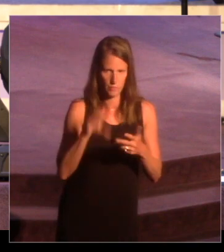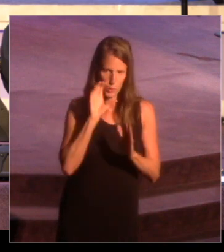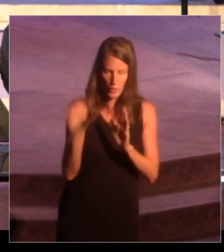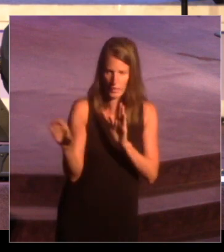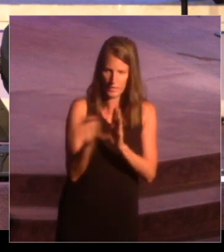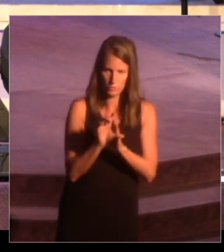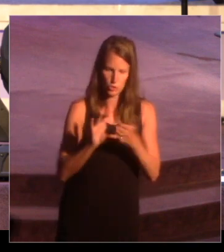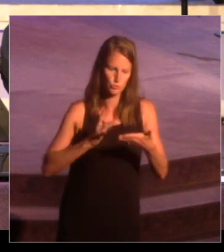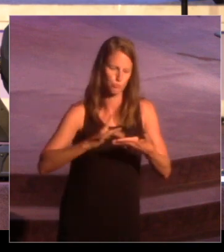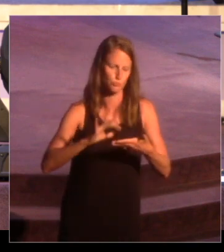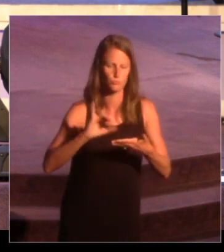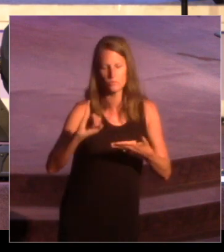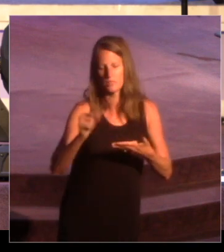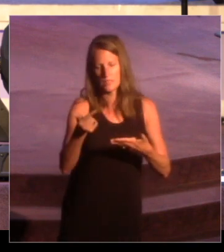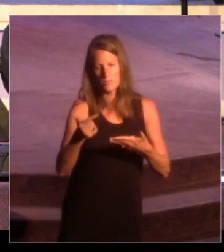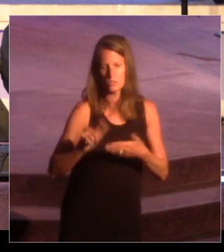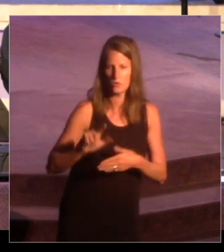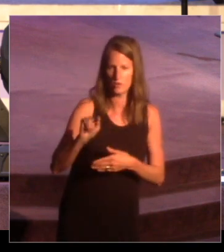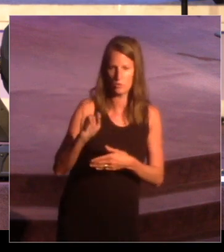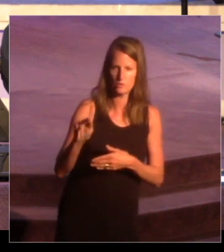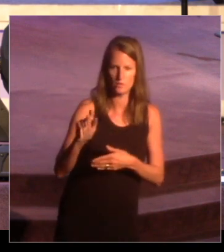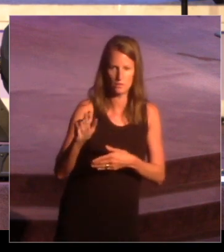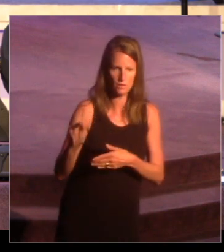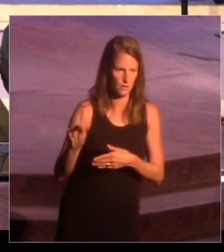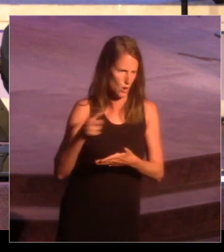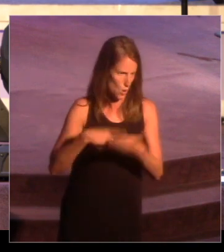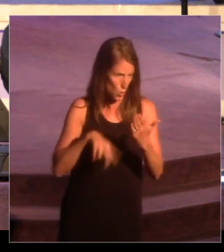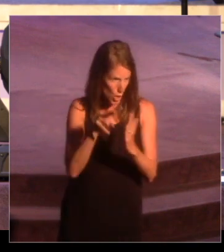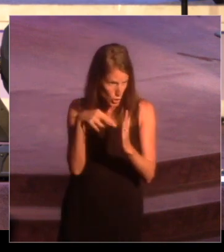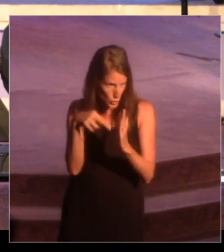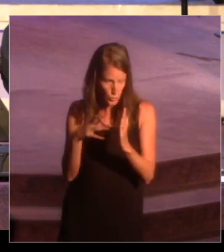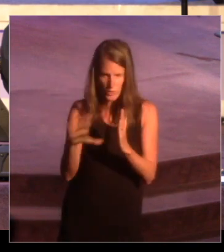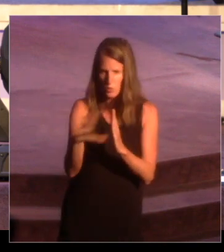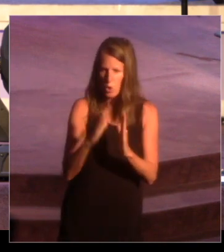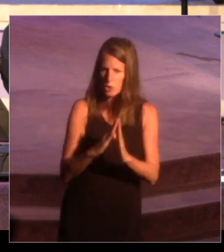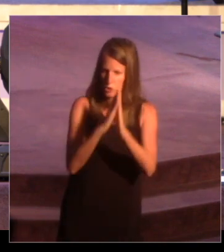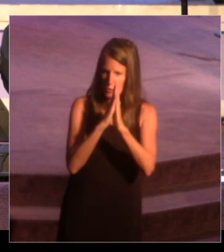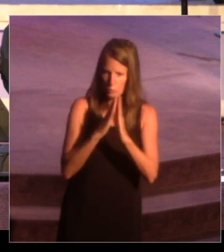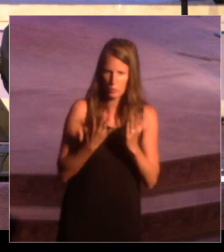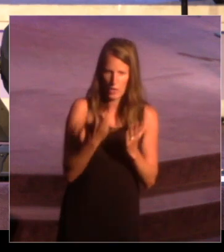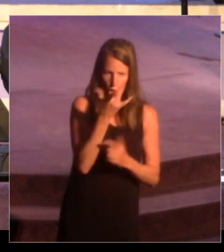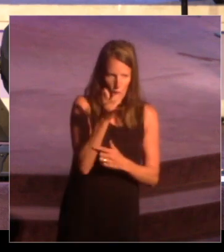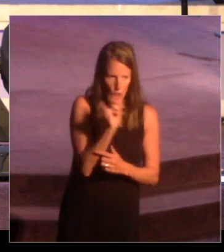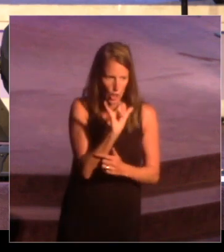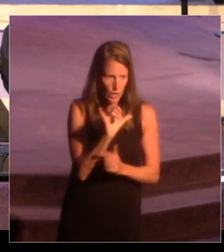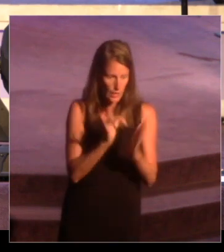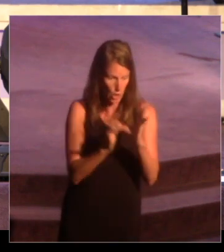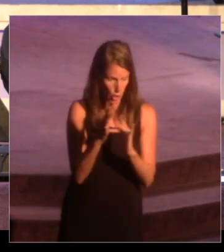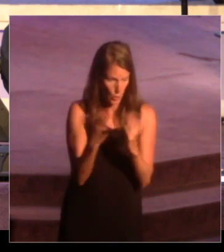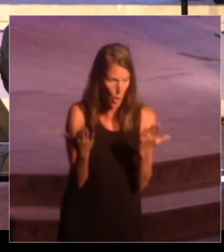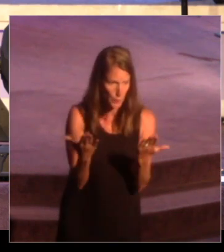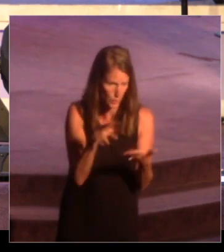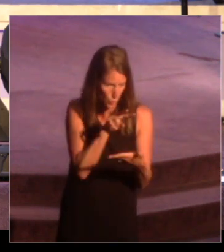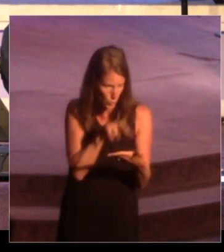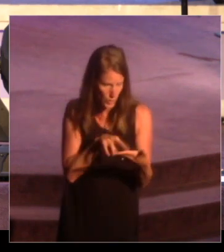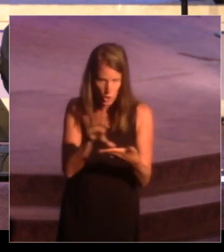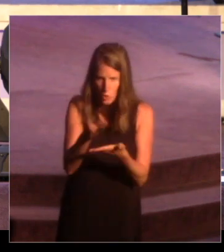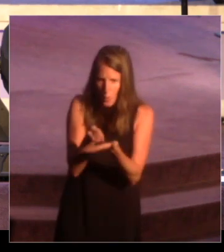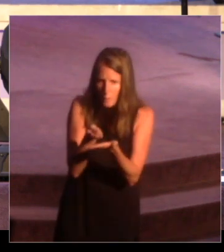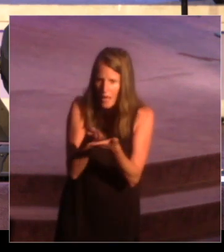images on Instagram or TikTok? What are you reading? What does your prayer life look like? How often are you in the Word? How do you use your